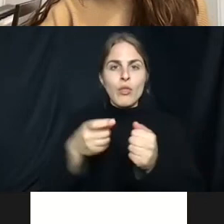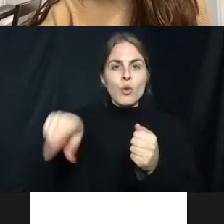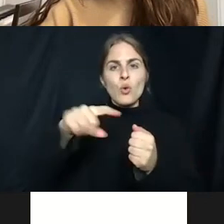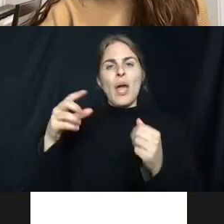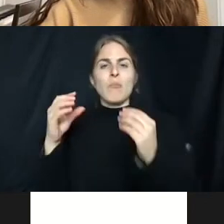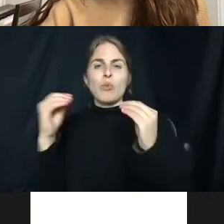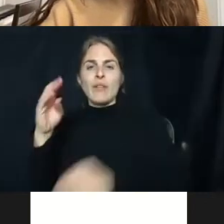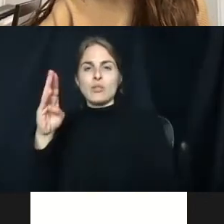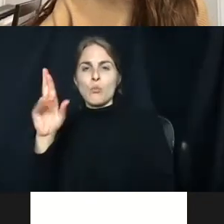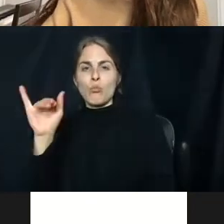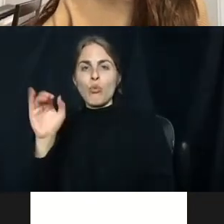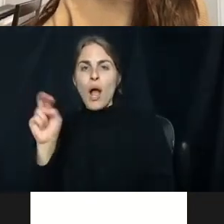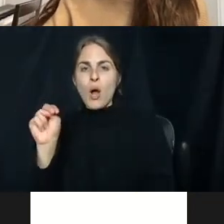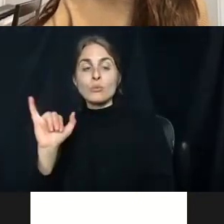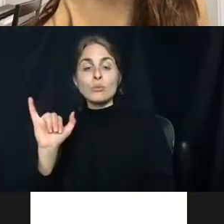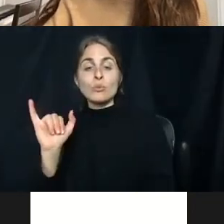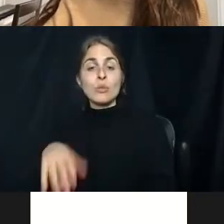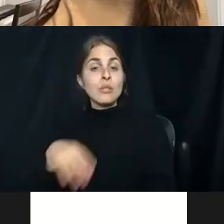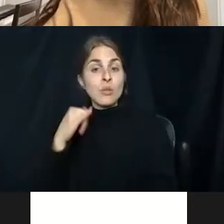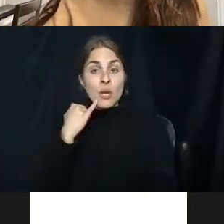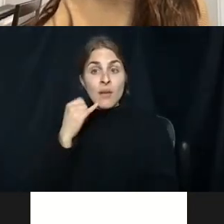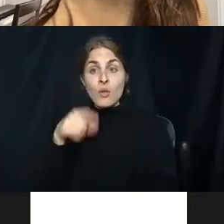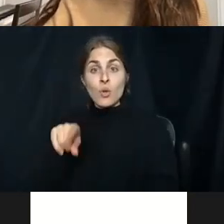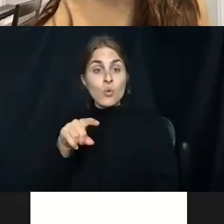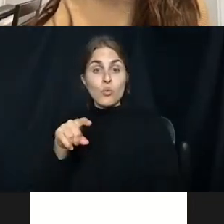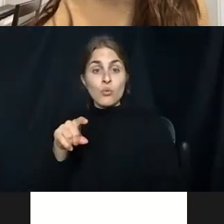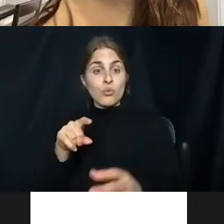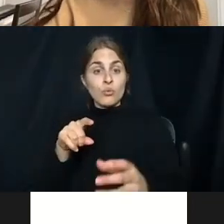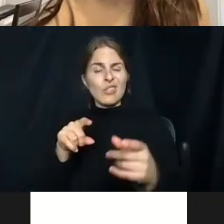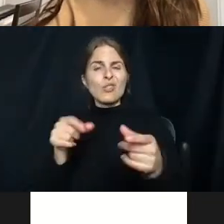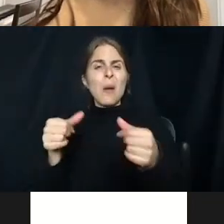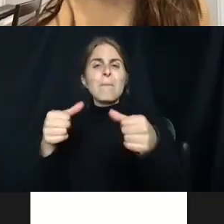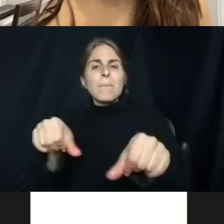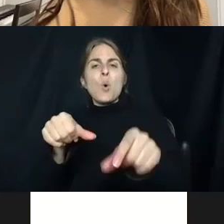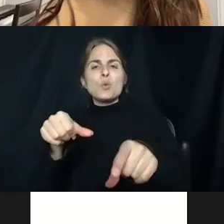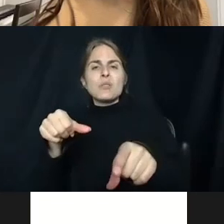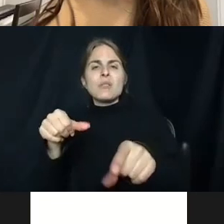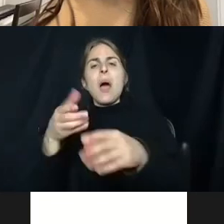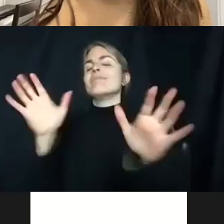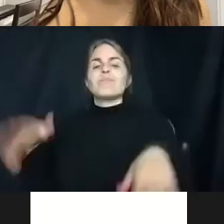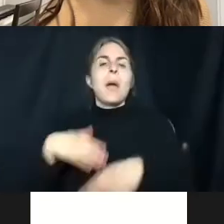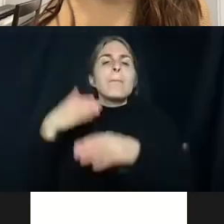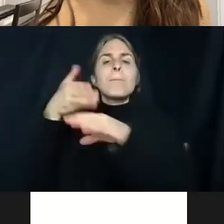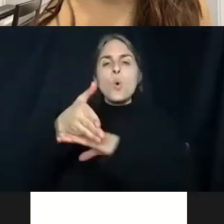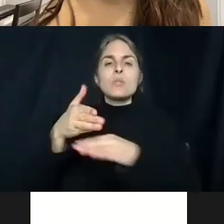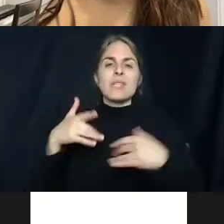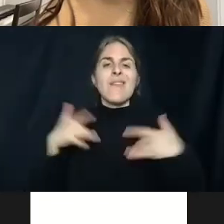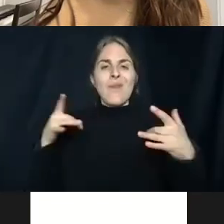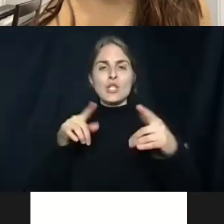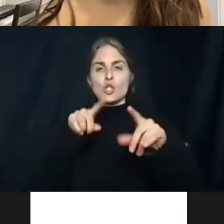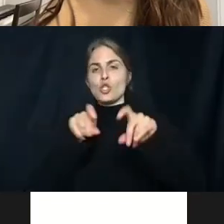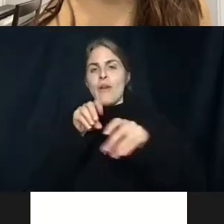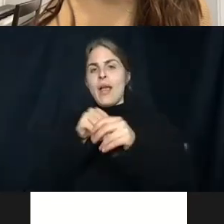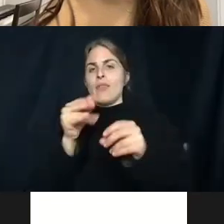Brown. So if you all were a participant, there is a post-event survey in the chat that we encourage you to